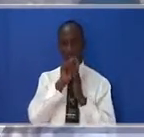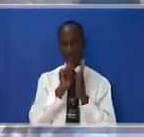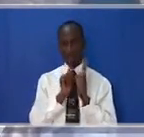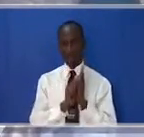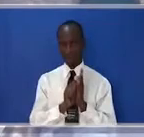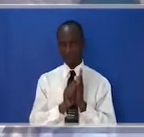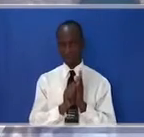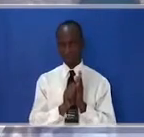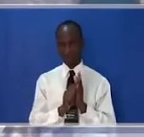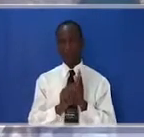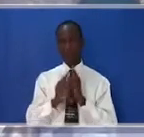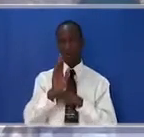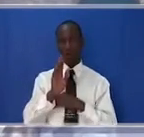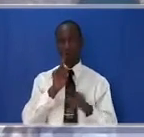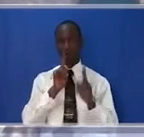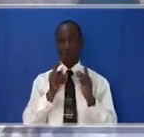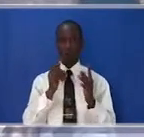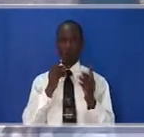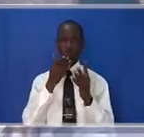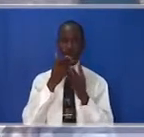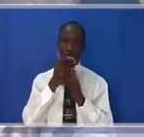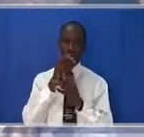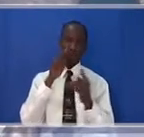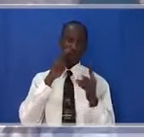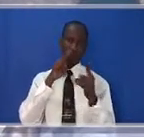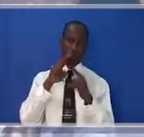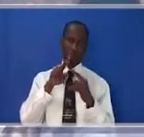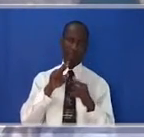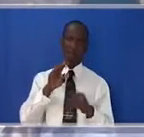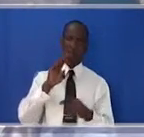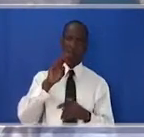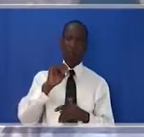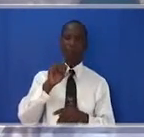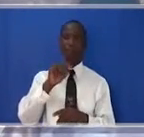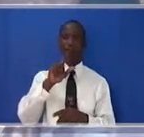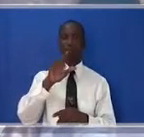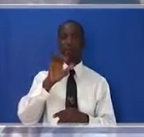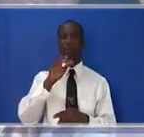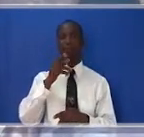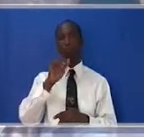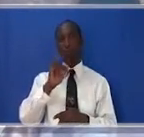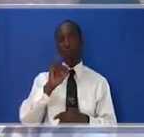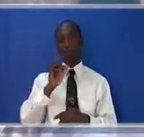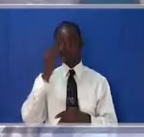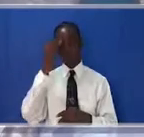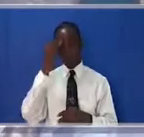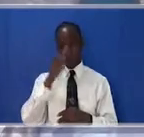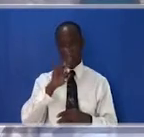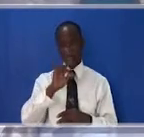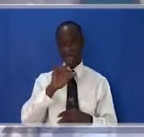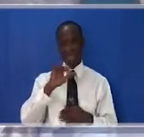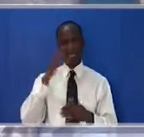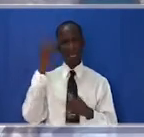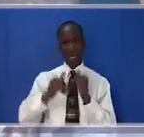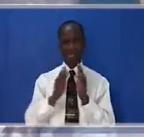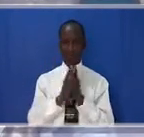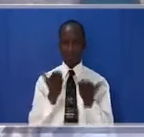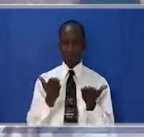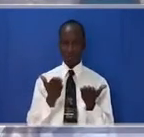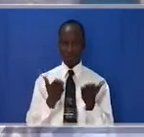God spoke this through Malachi, he did not speak to any prophet for 400